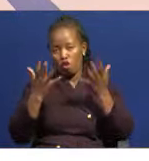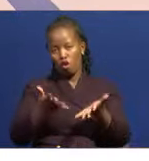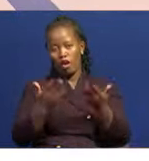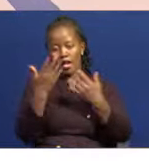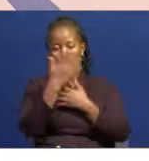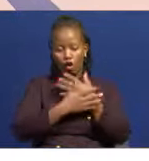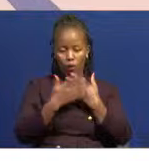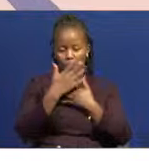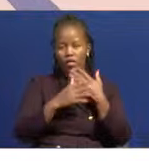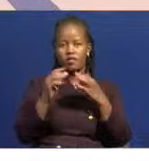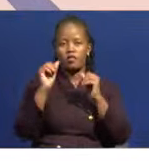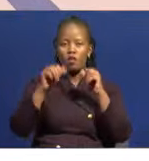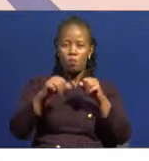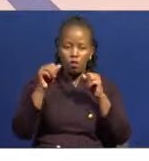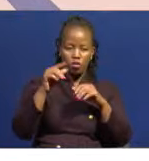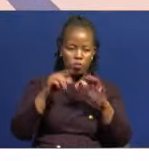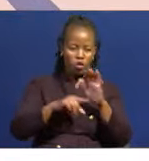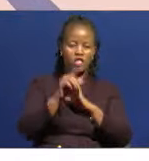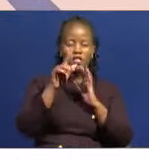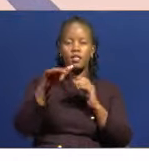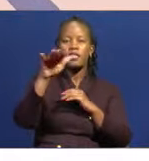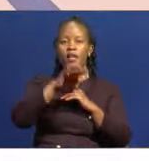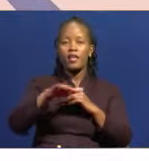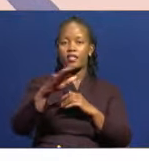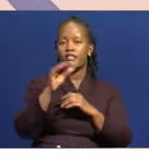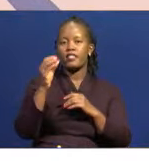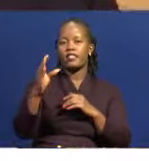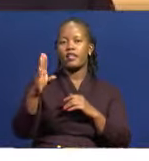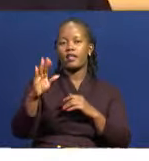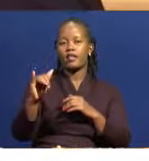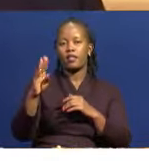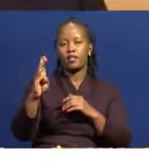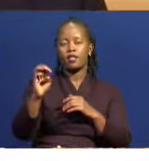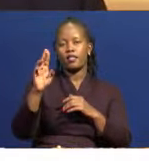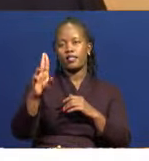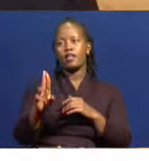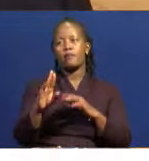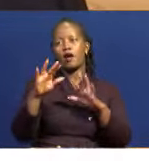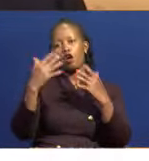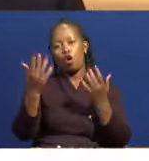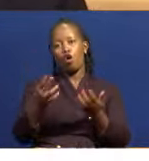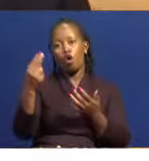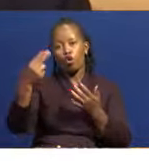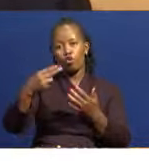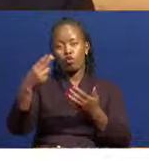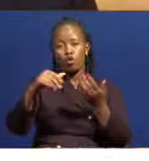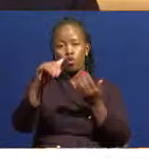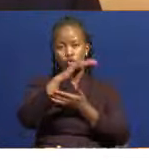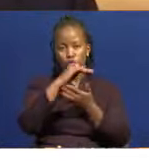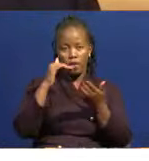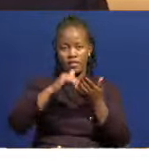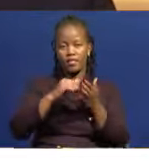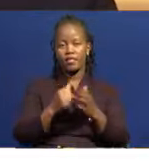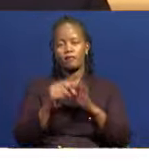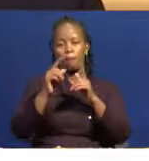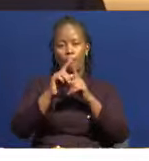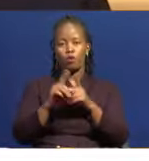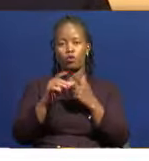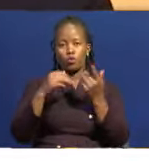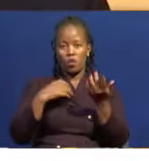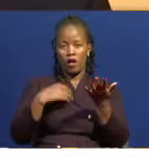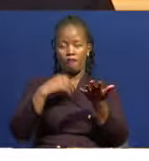file at the Cyber Cafe, you can file at the Unduma Center. We have also employed virtual